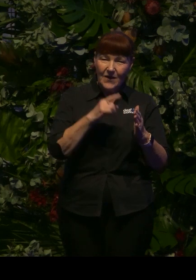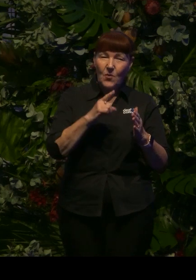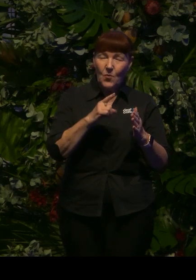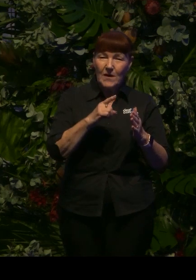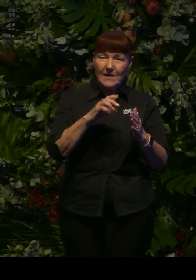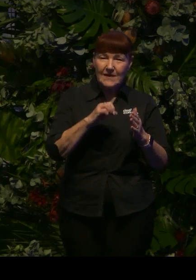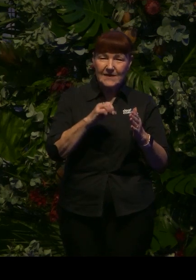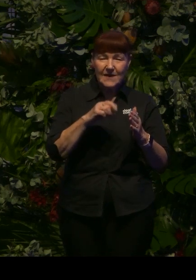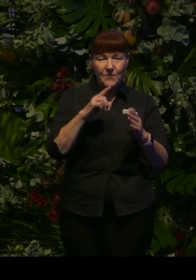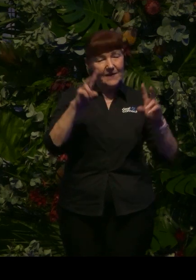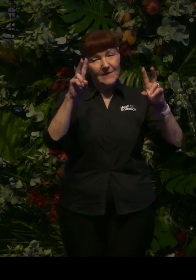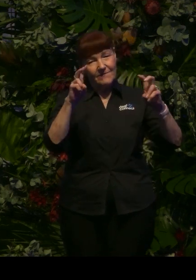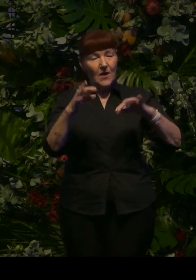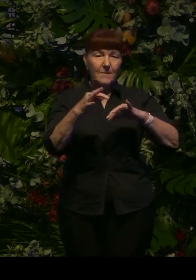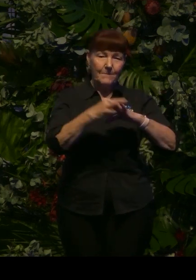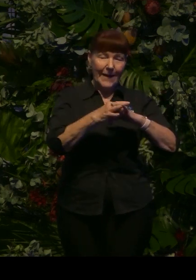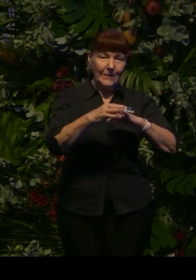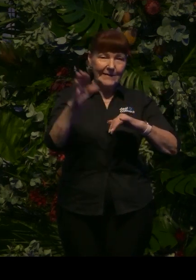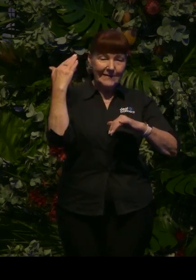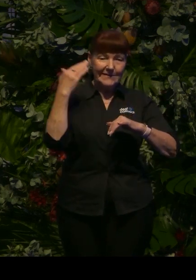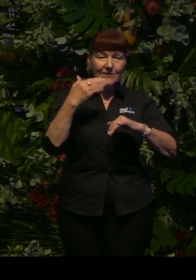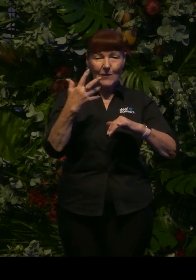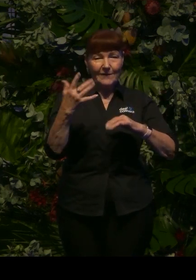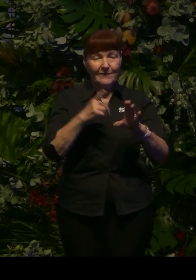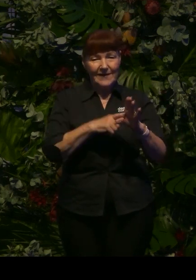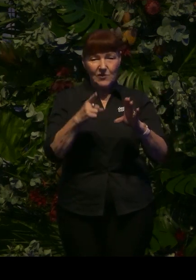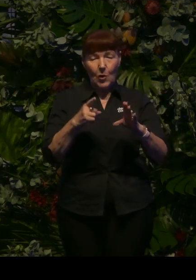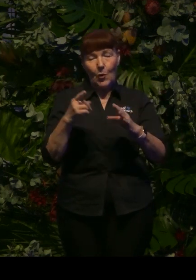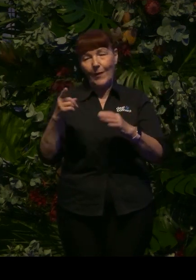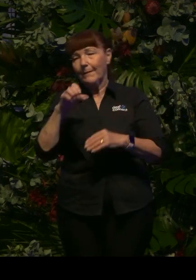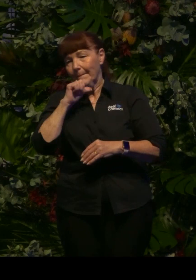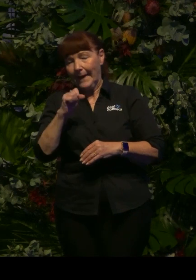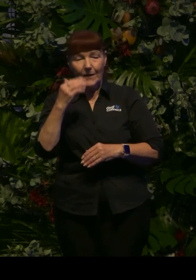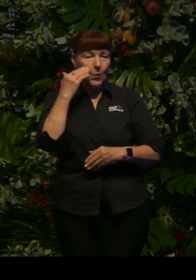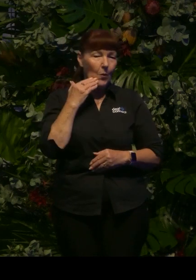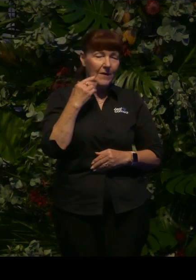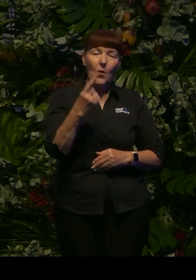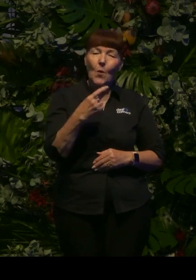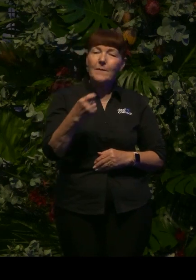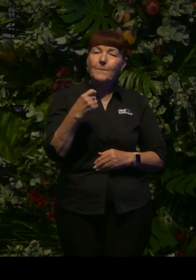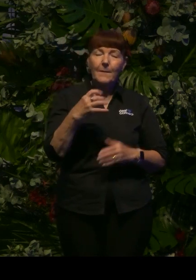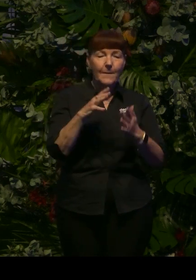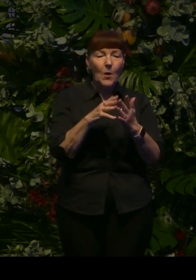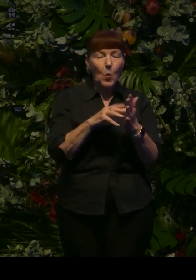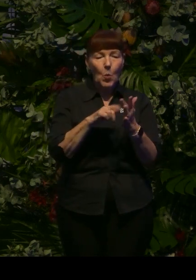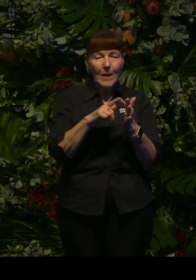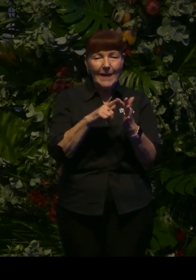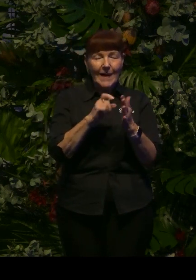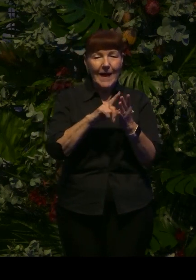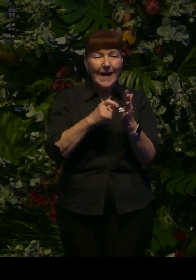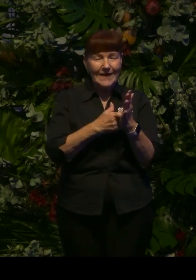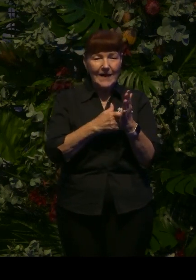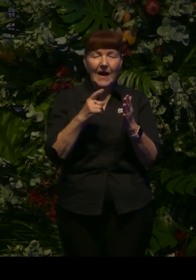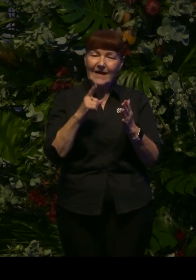formally defined marriage as between a man and a woman. One of our members, Willie Carver, Teacher of the Year from the state of